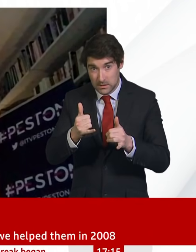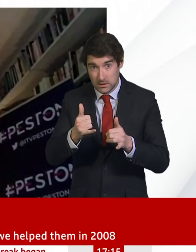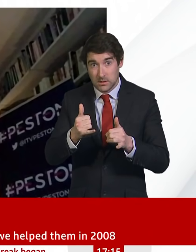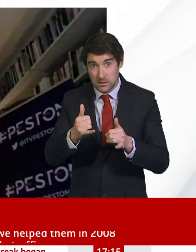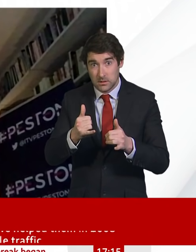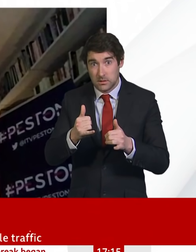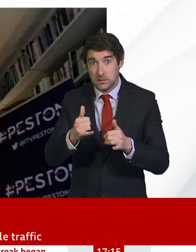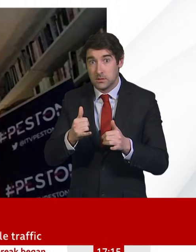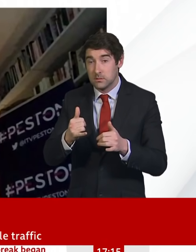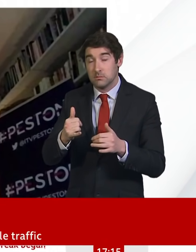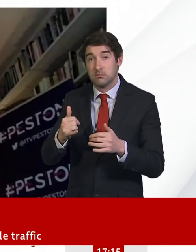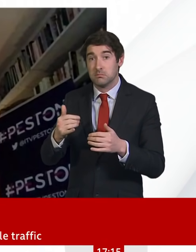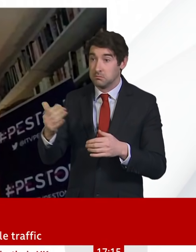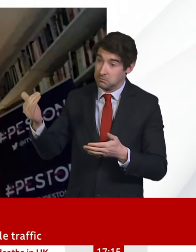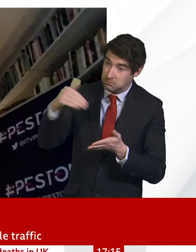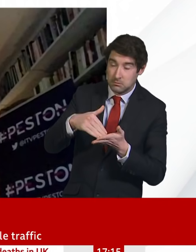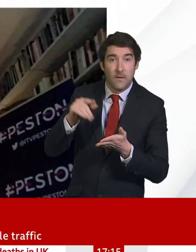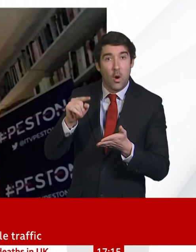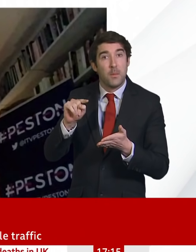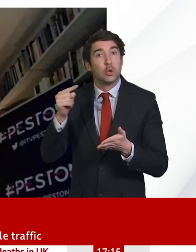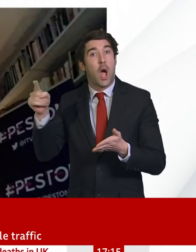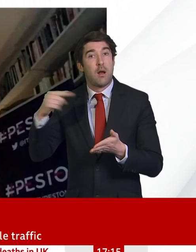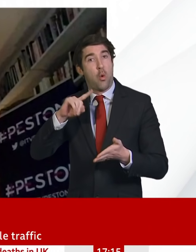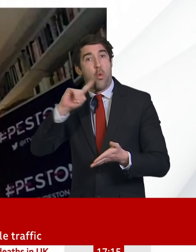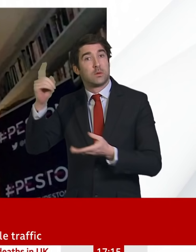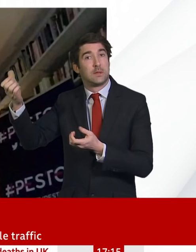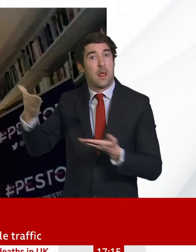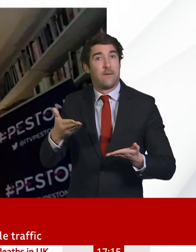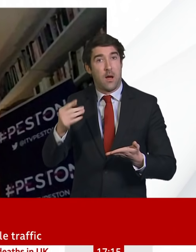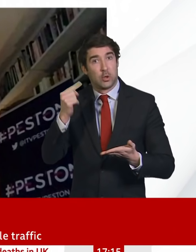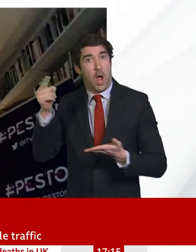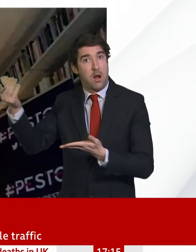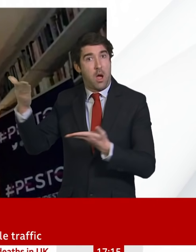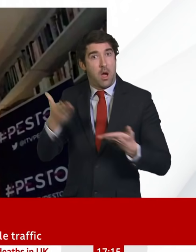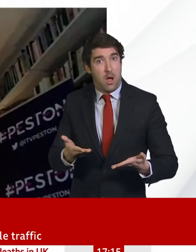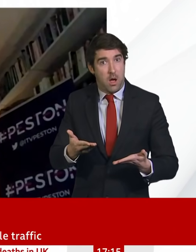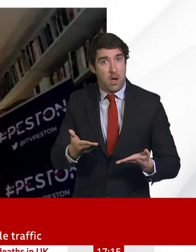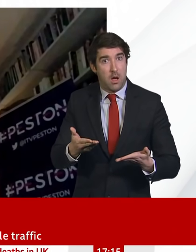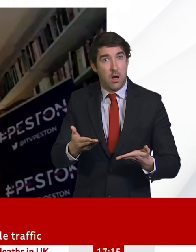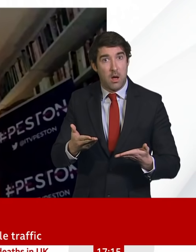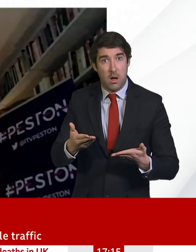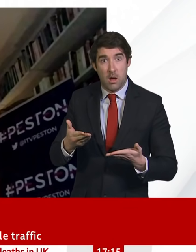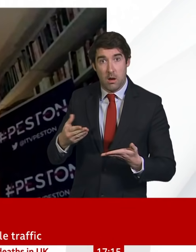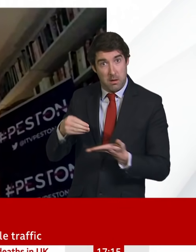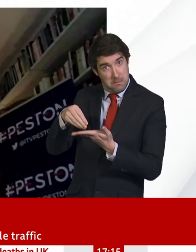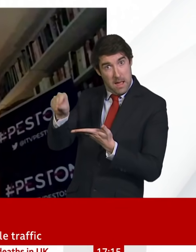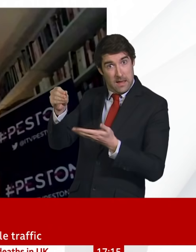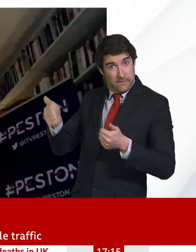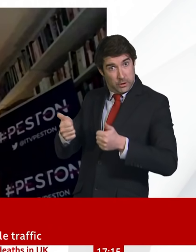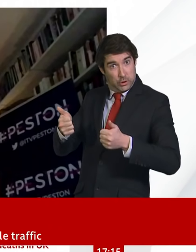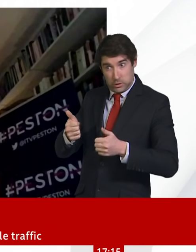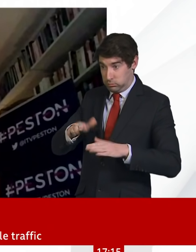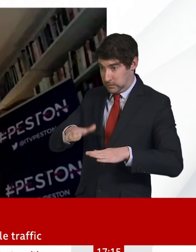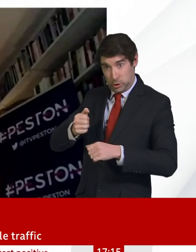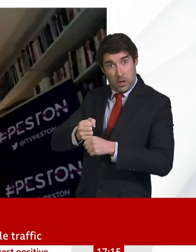are arriving from China in the coming few days. They have been paid for by the